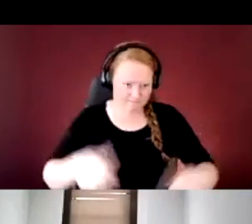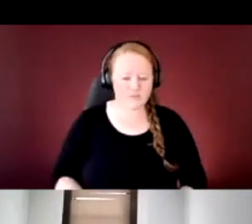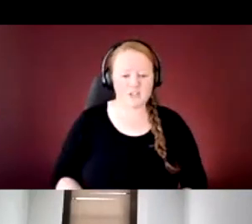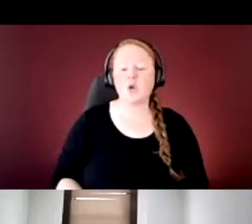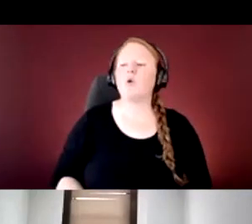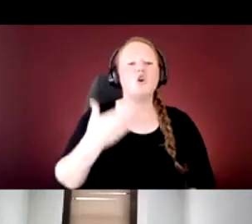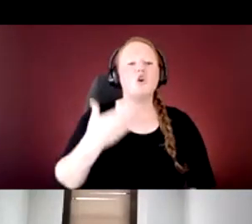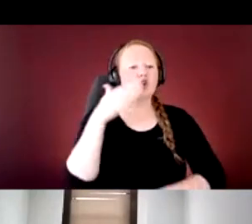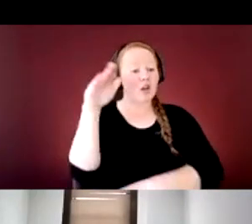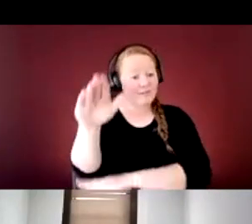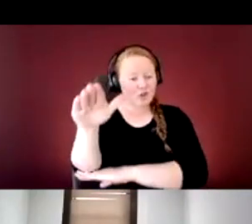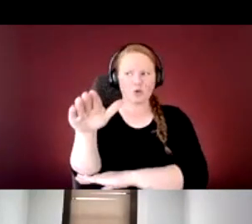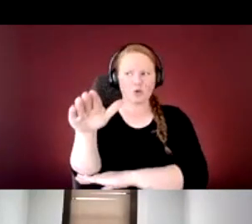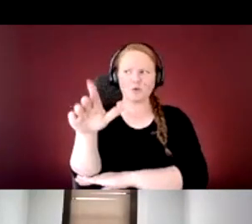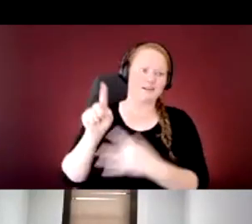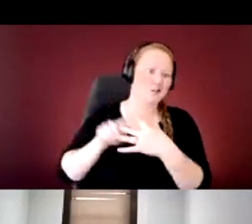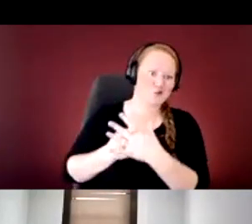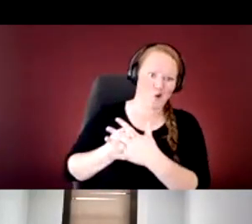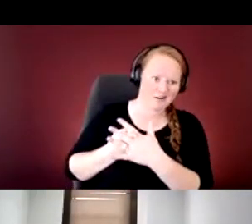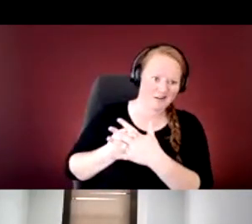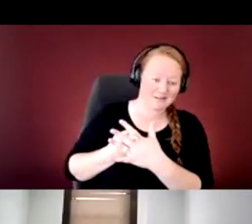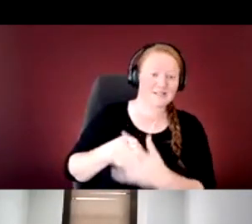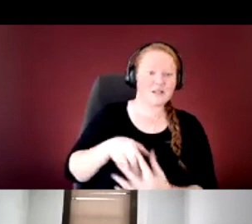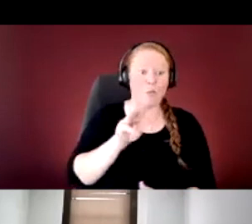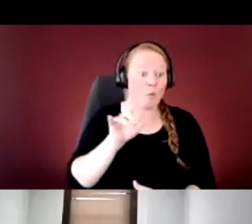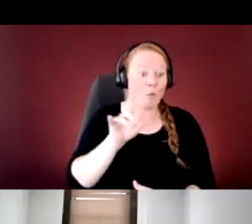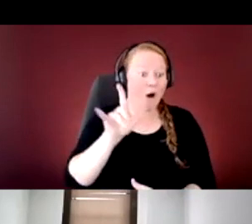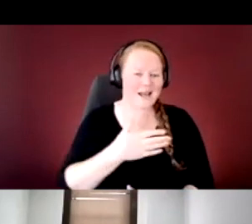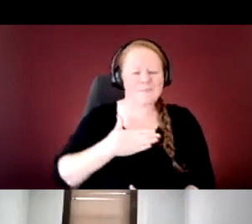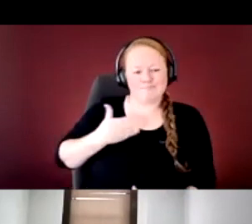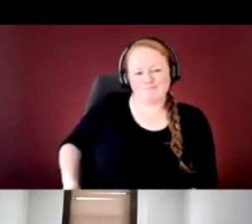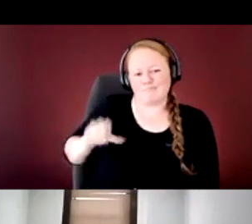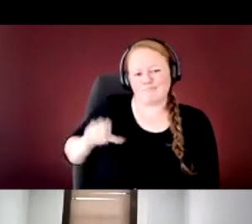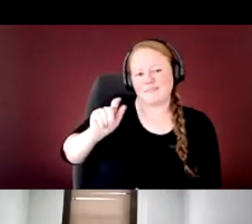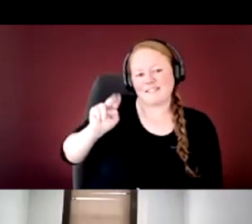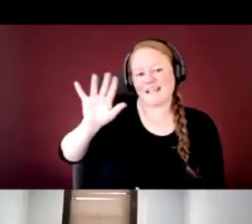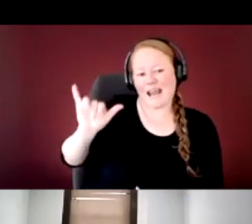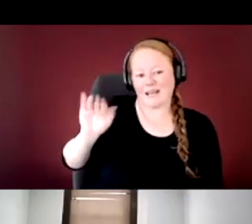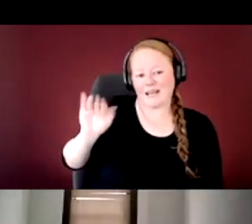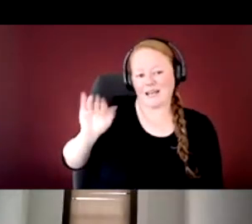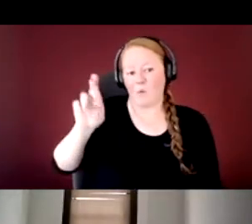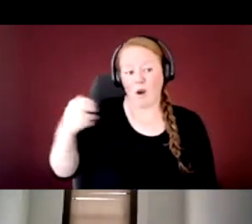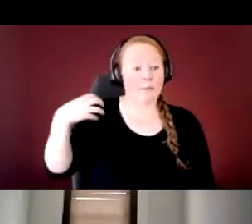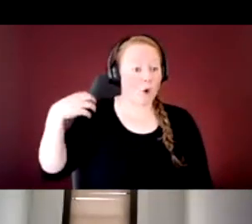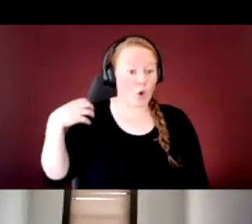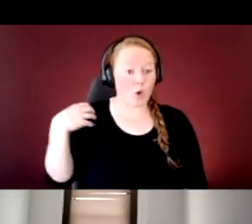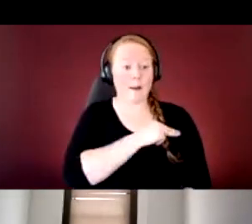afternoon. I have to start there. And Wally stated, I'm Sandy Moore, co-chair of the SAB and a member of the Direct Relief Working